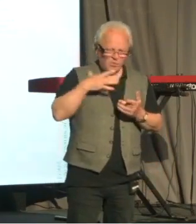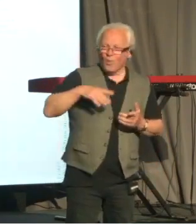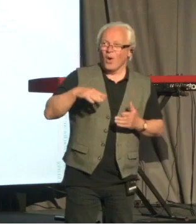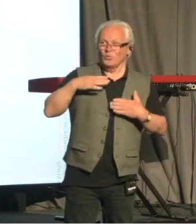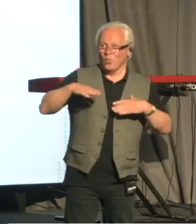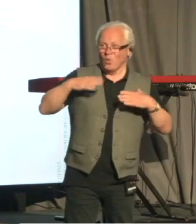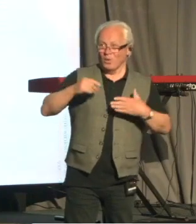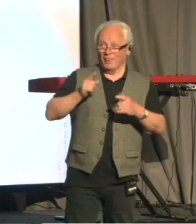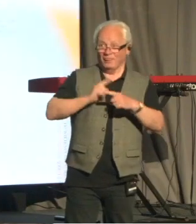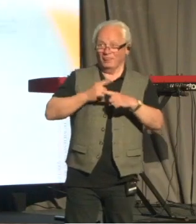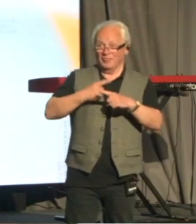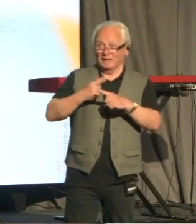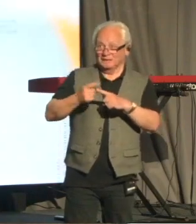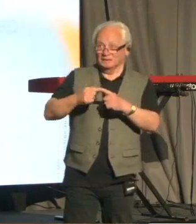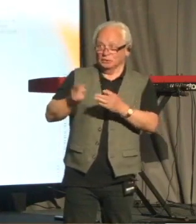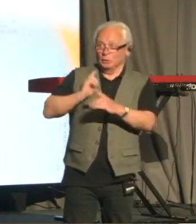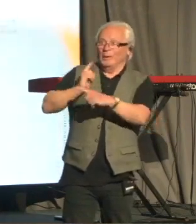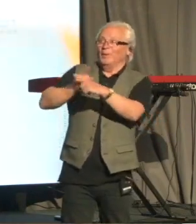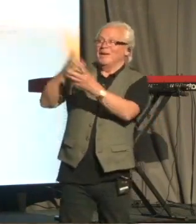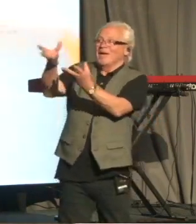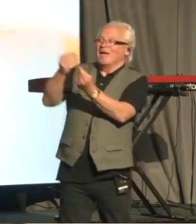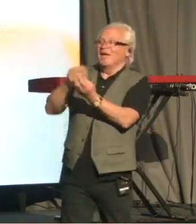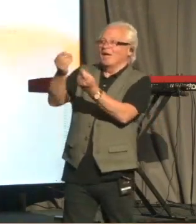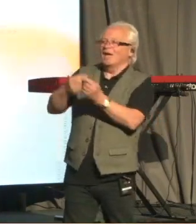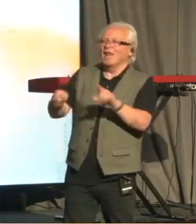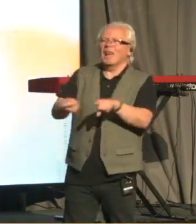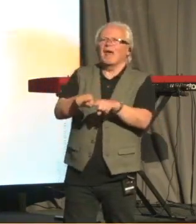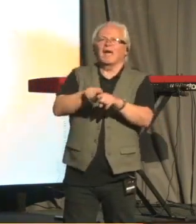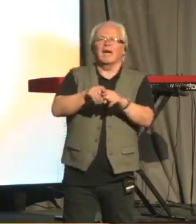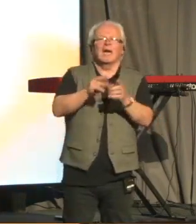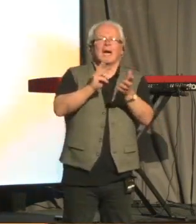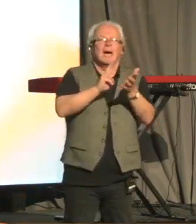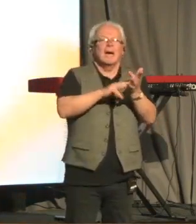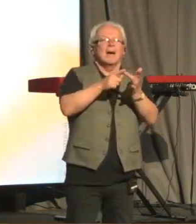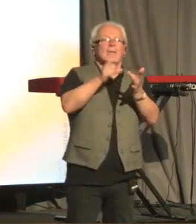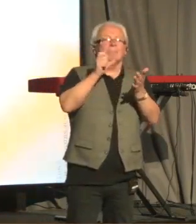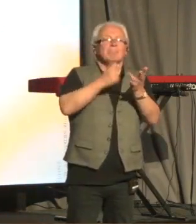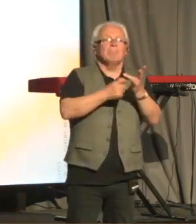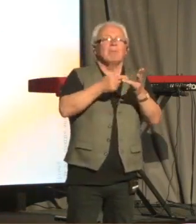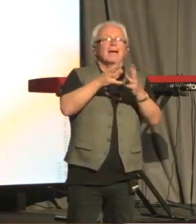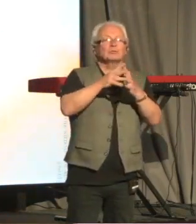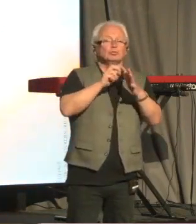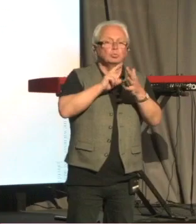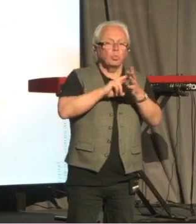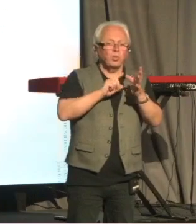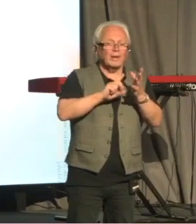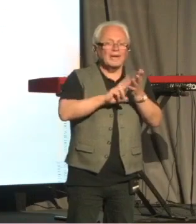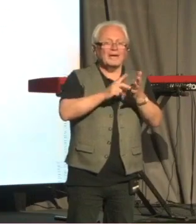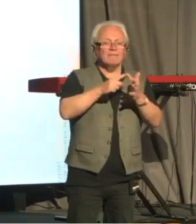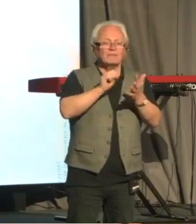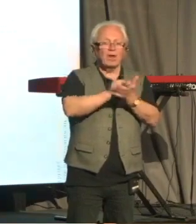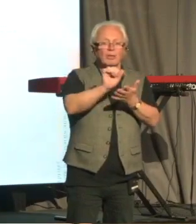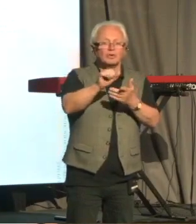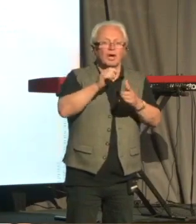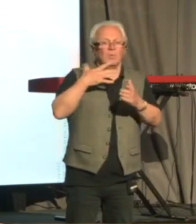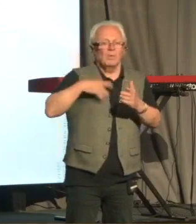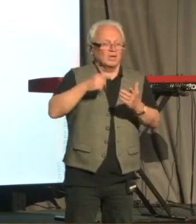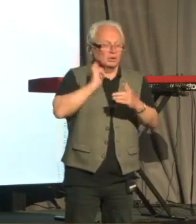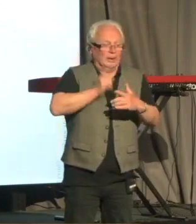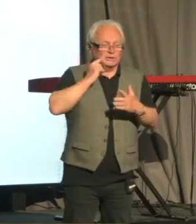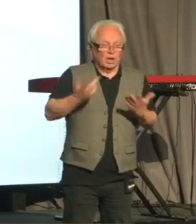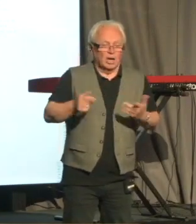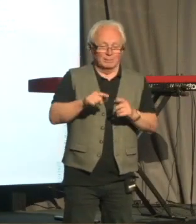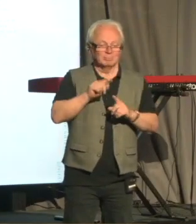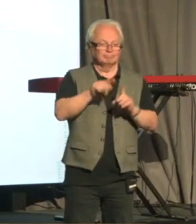easy. We're described as the microwave culture. We get things at the click of a button. We don't have to wait. You